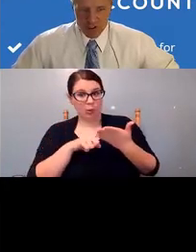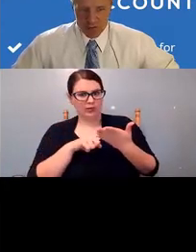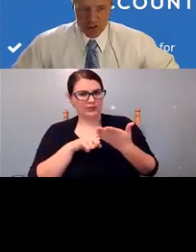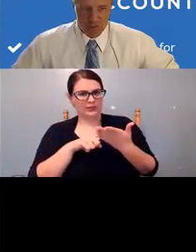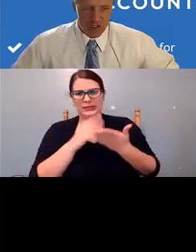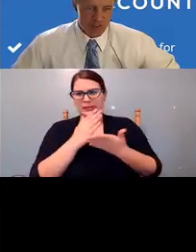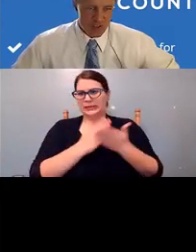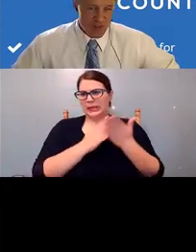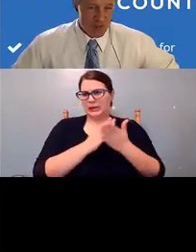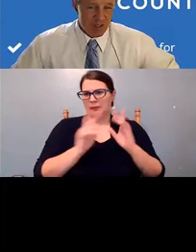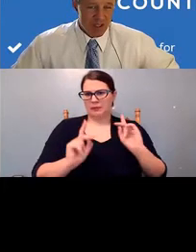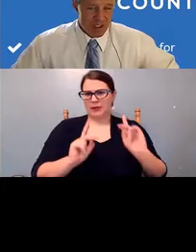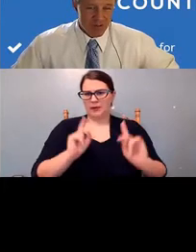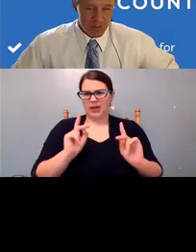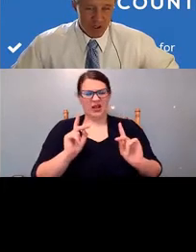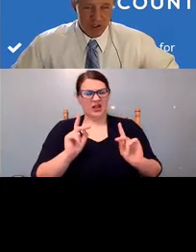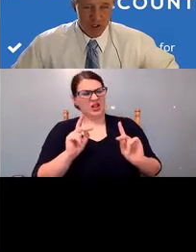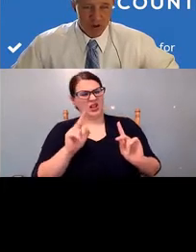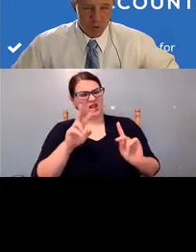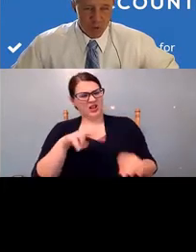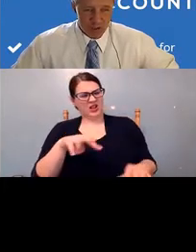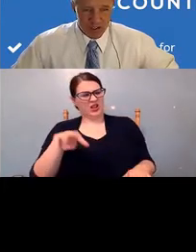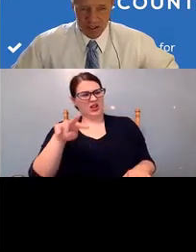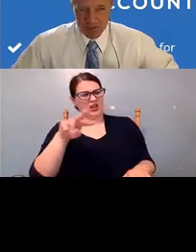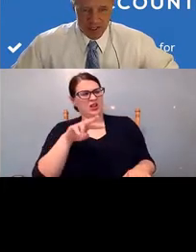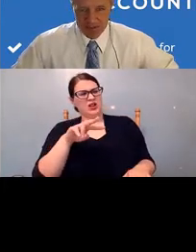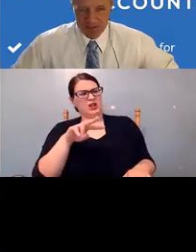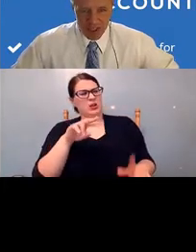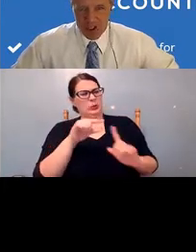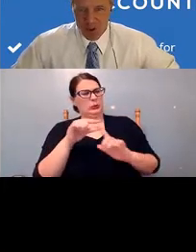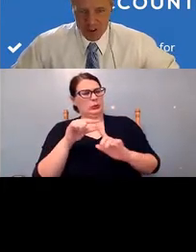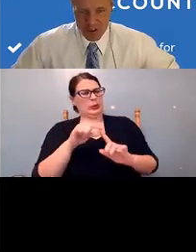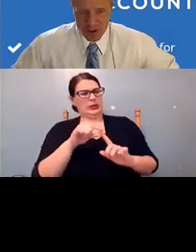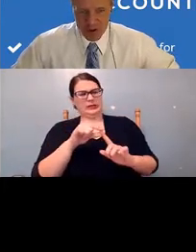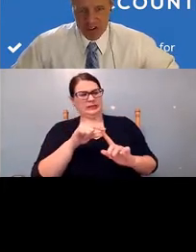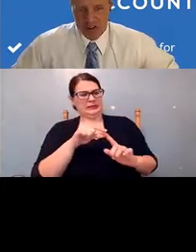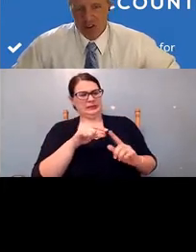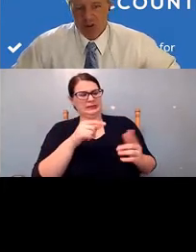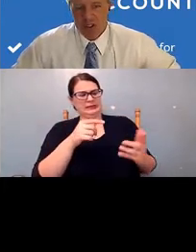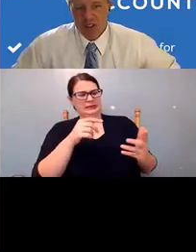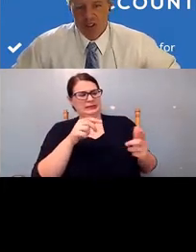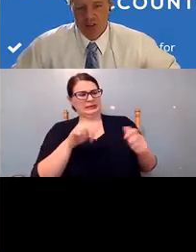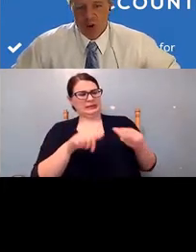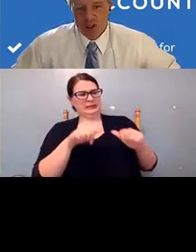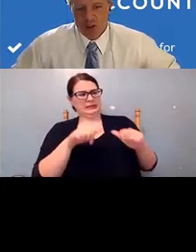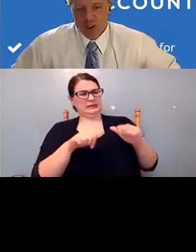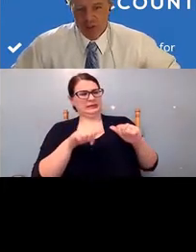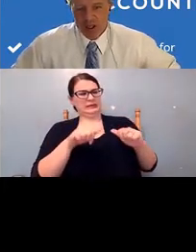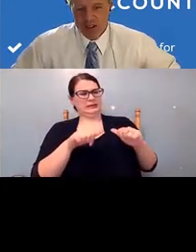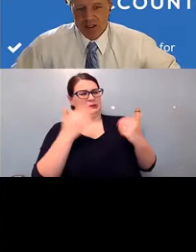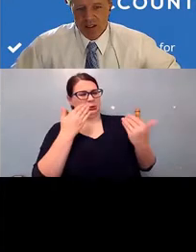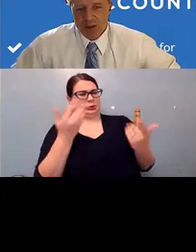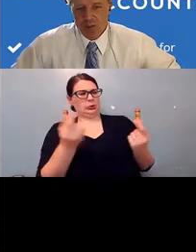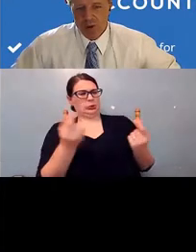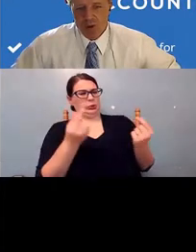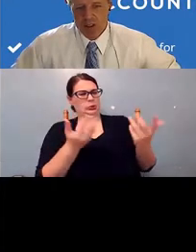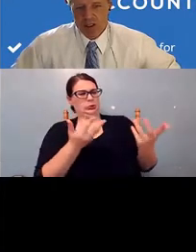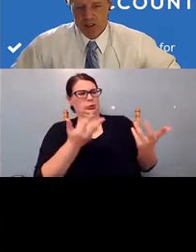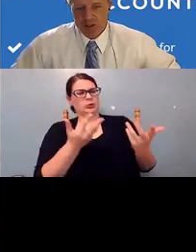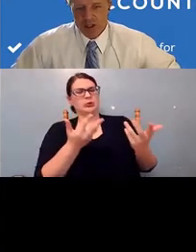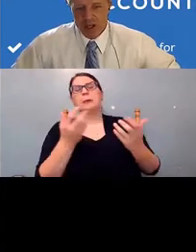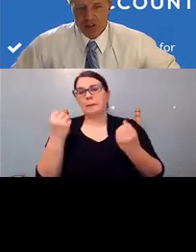of participants, because they may be less familiar with it and they might not know what to do here. So did want to explain a